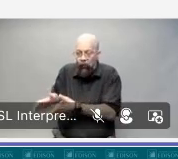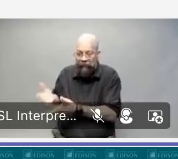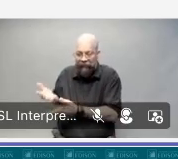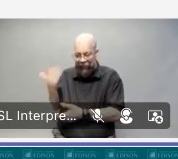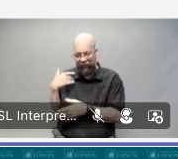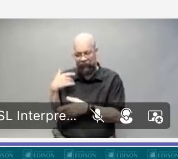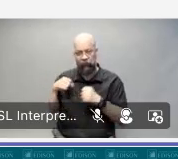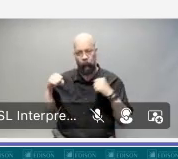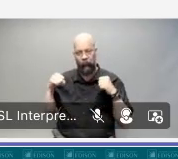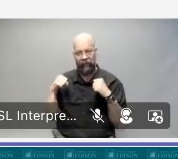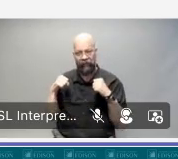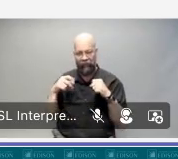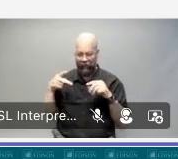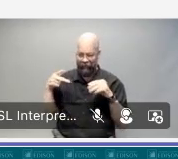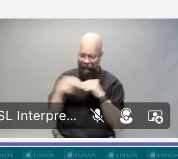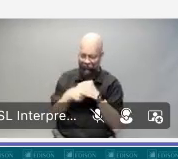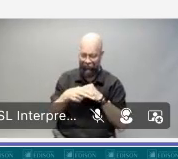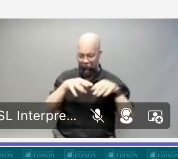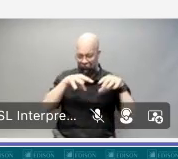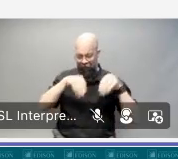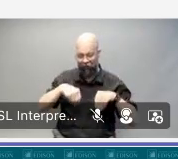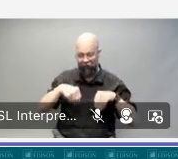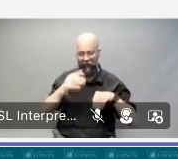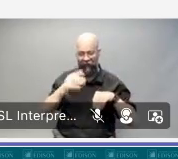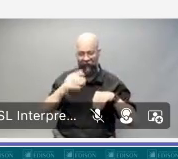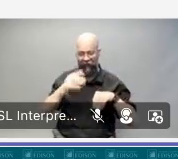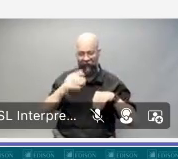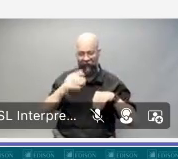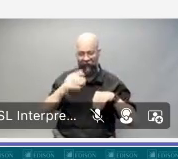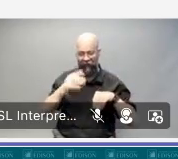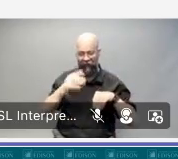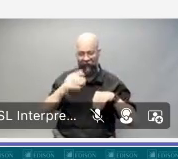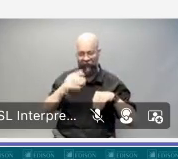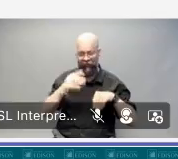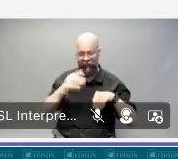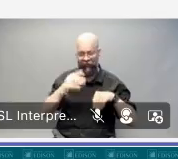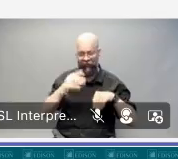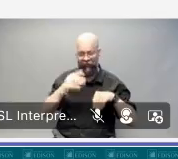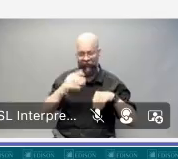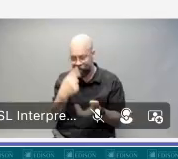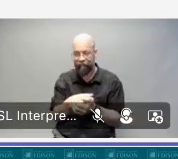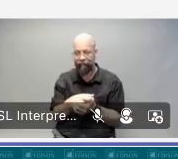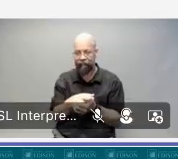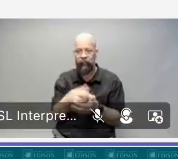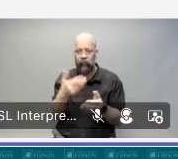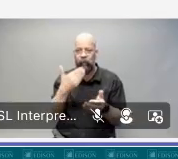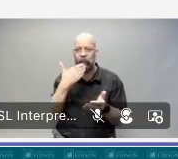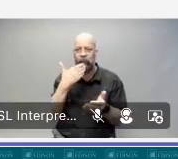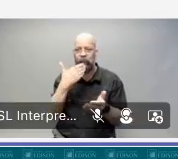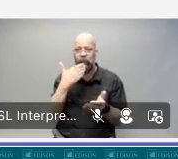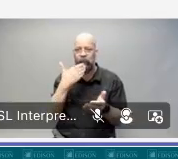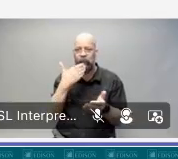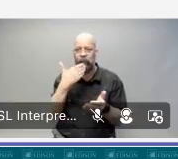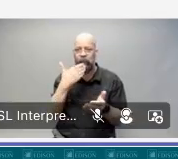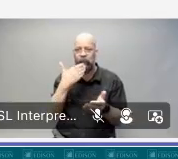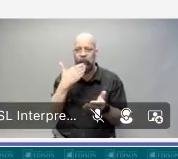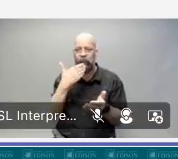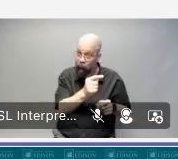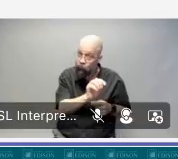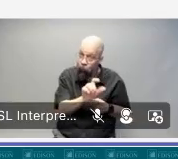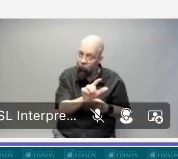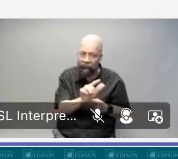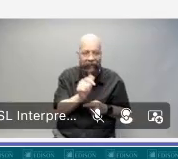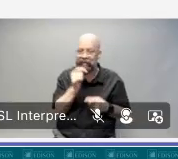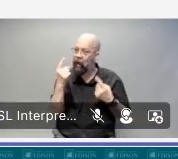cutting the power by 8 days for 8 days. You need better mitigation strategies. This is the only tool you use. It's not working. First